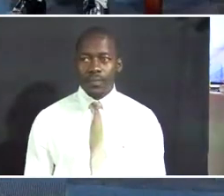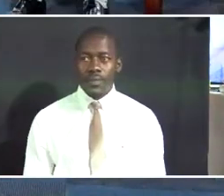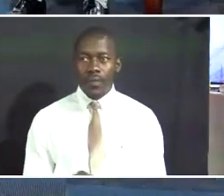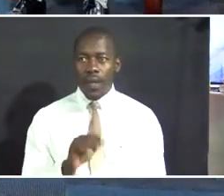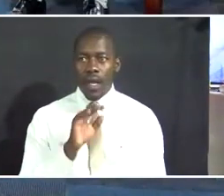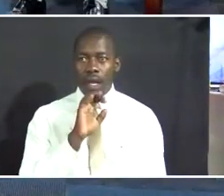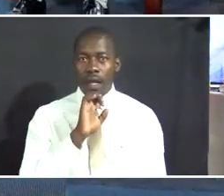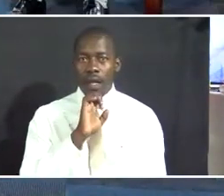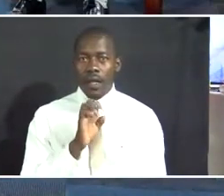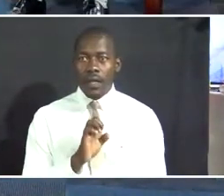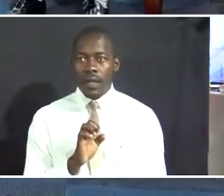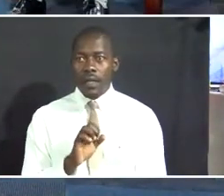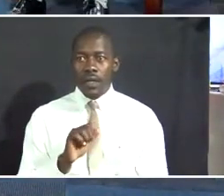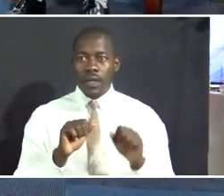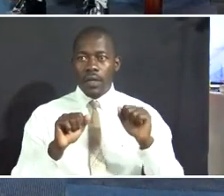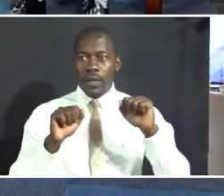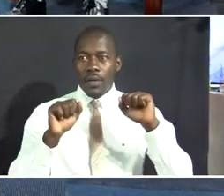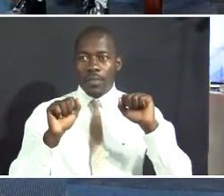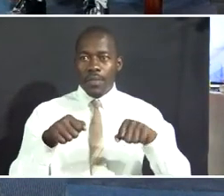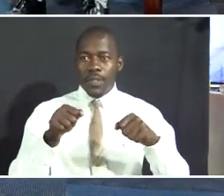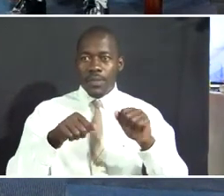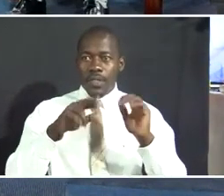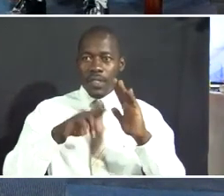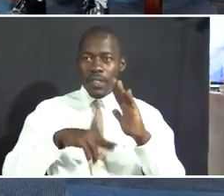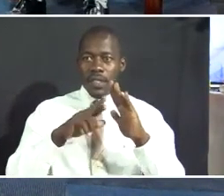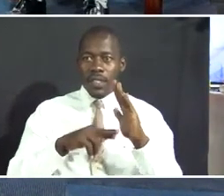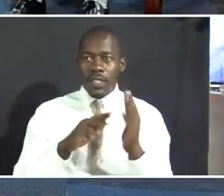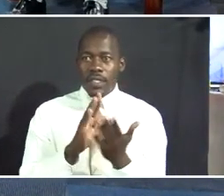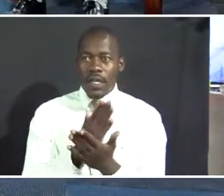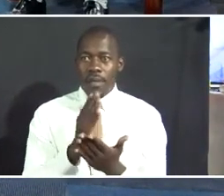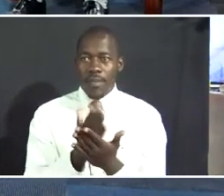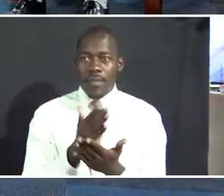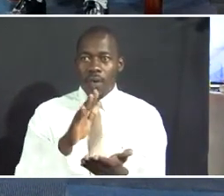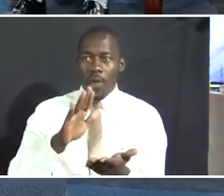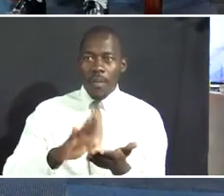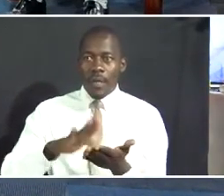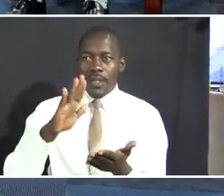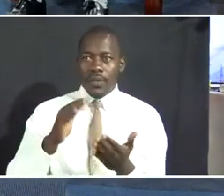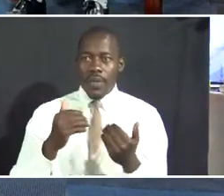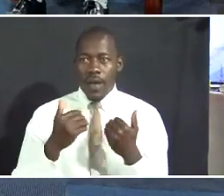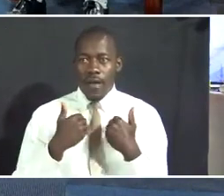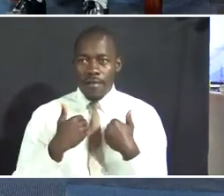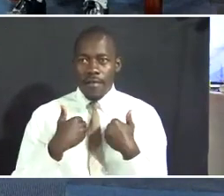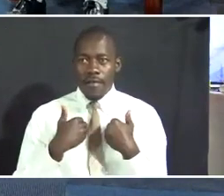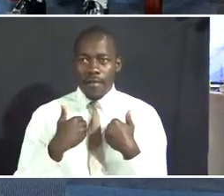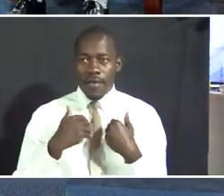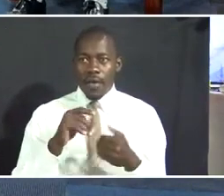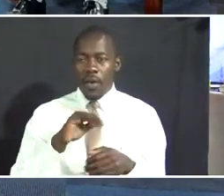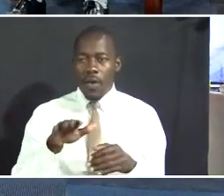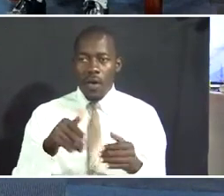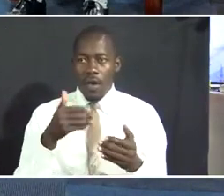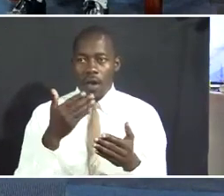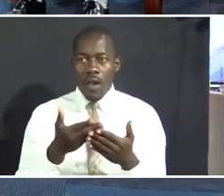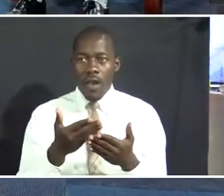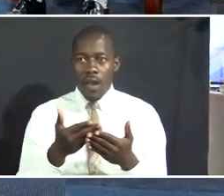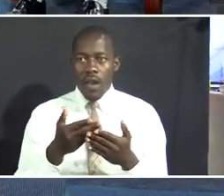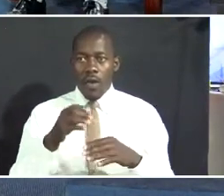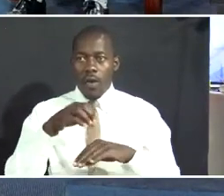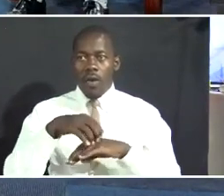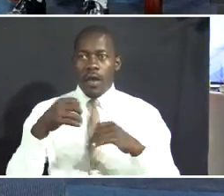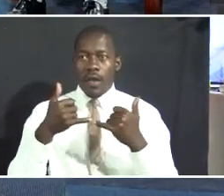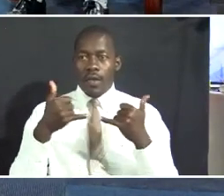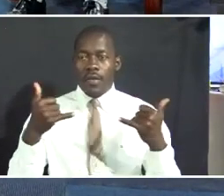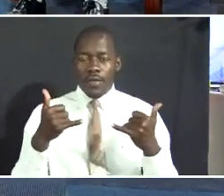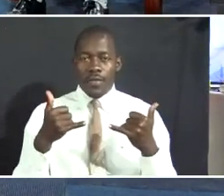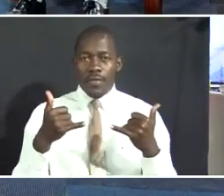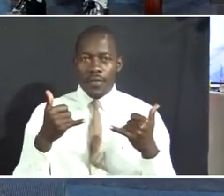can read some of the comments or questions that we have from the online